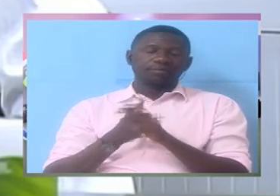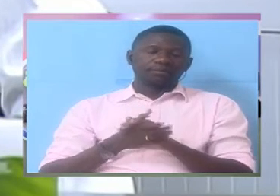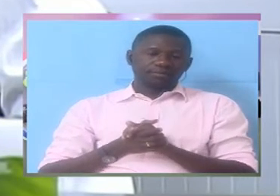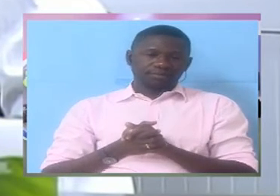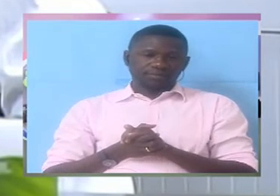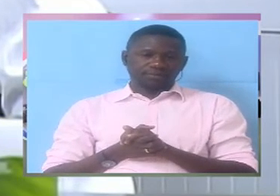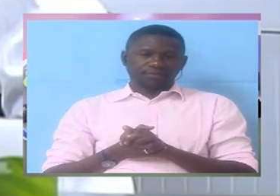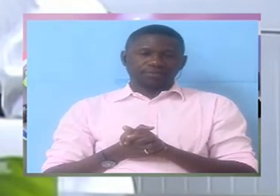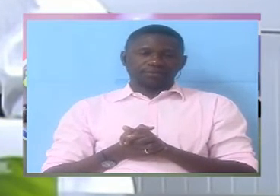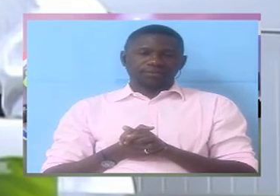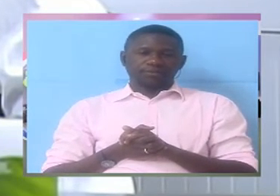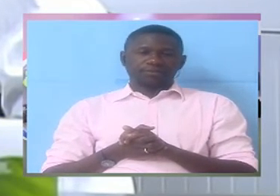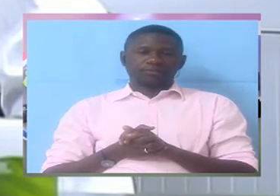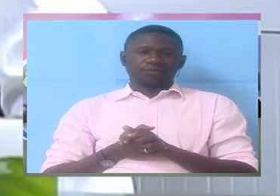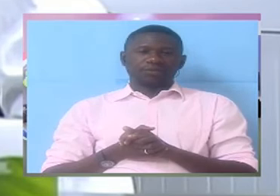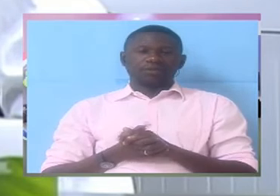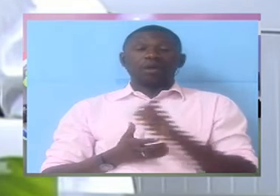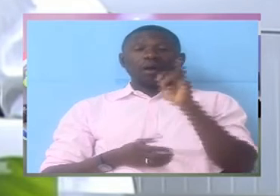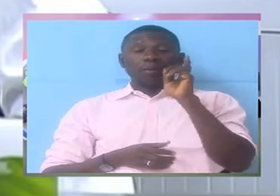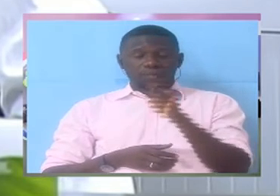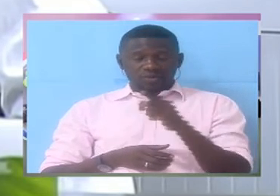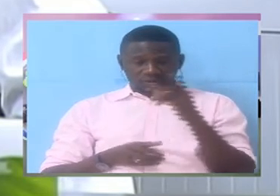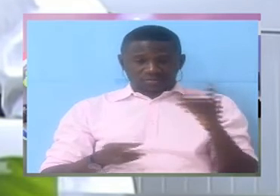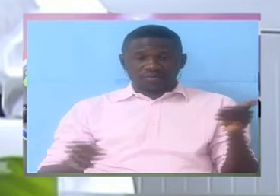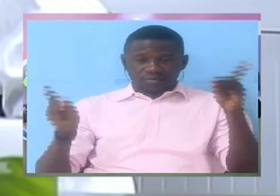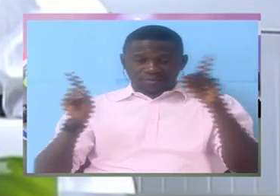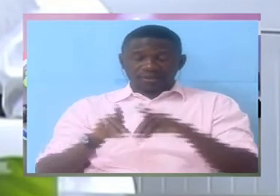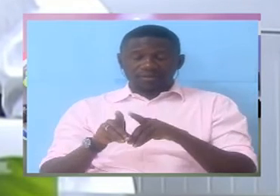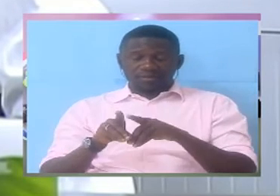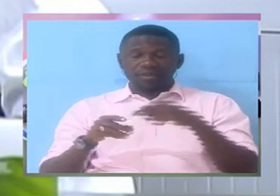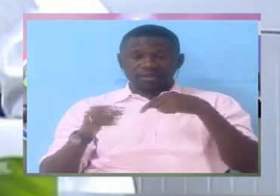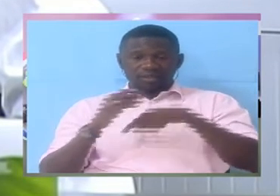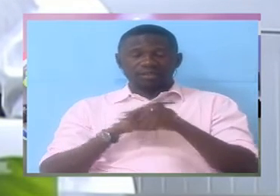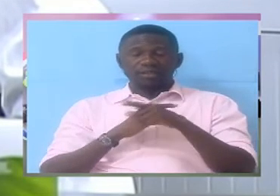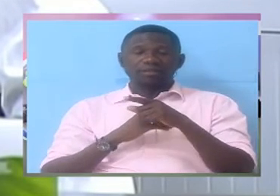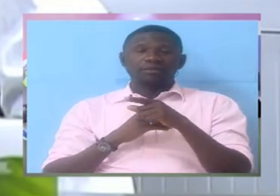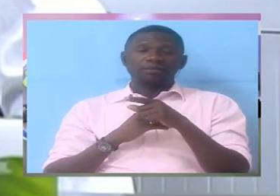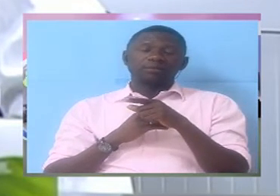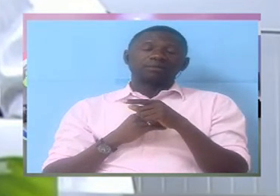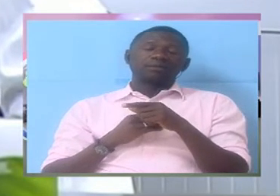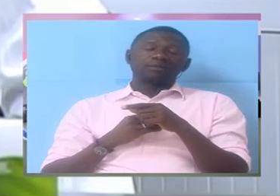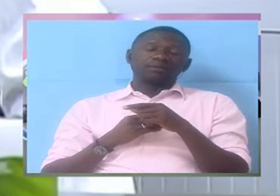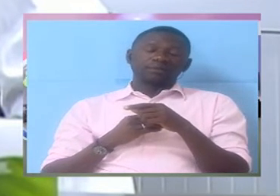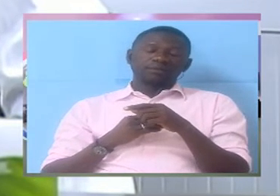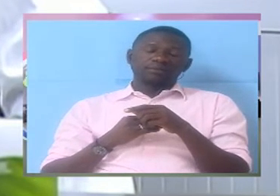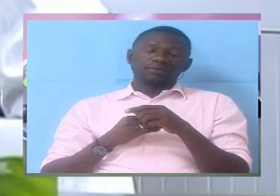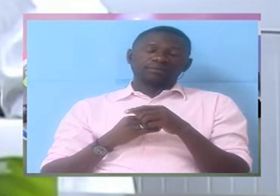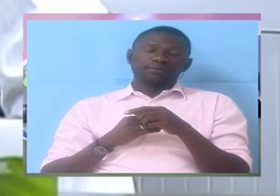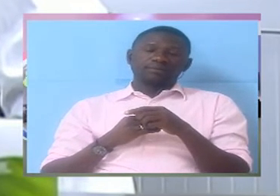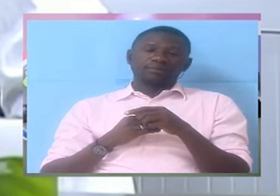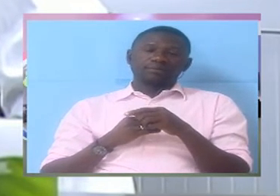participated in the torture. I was assisting him. And because